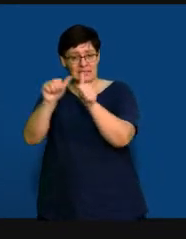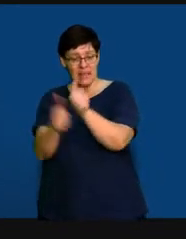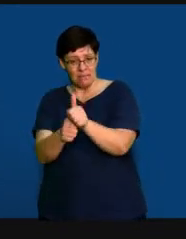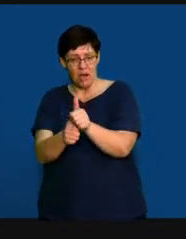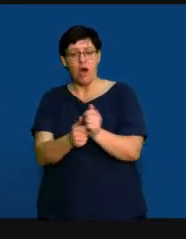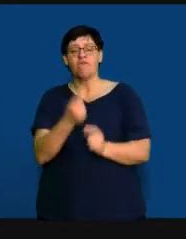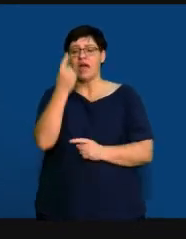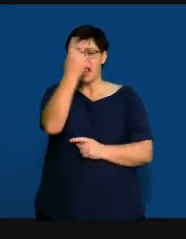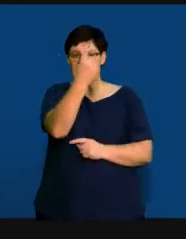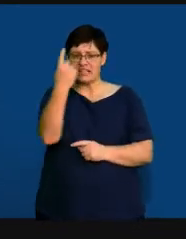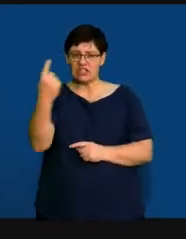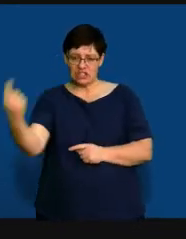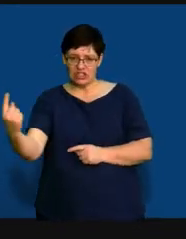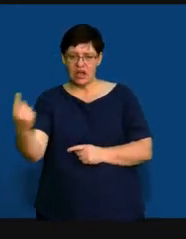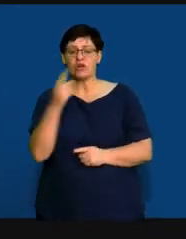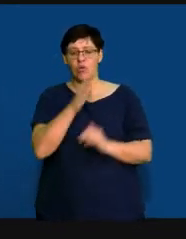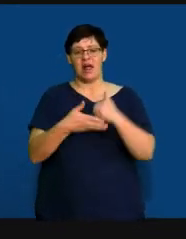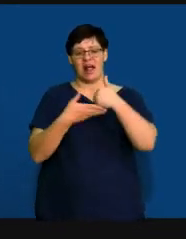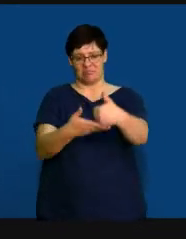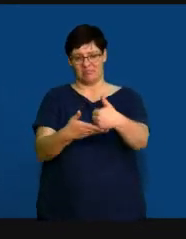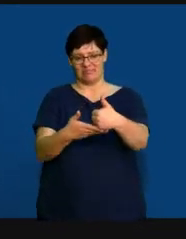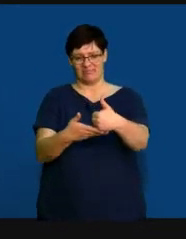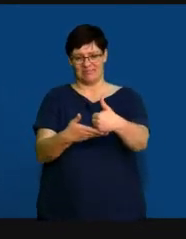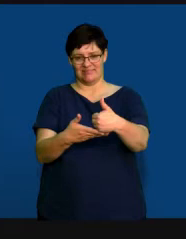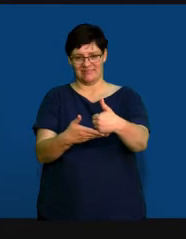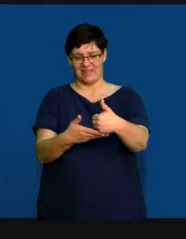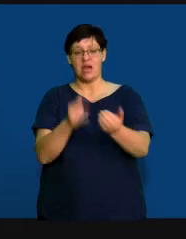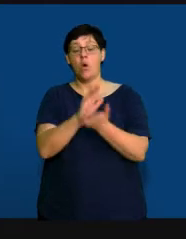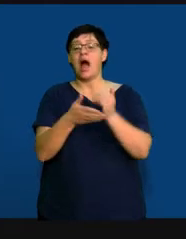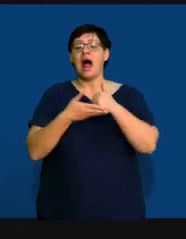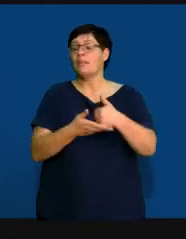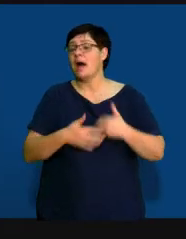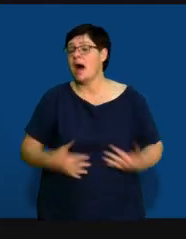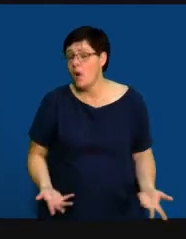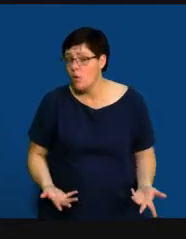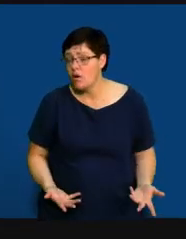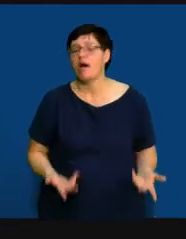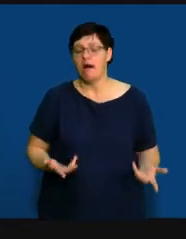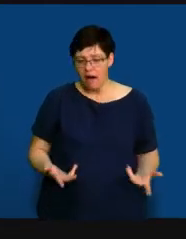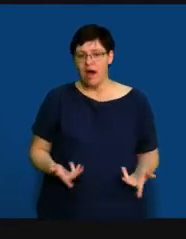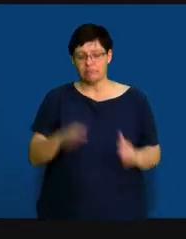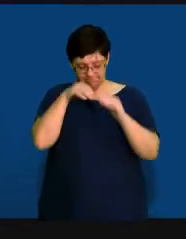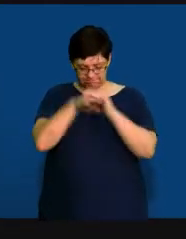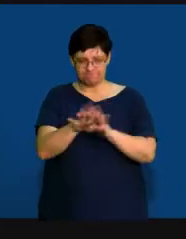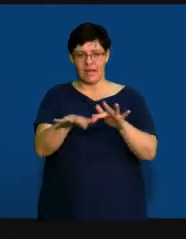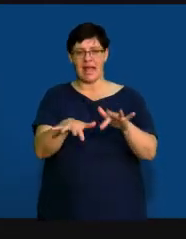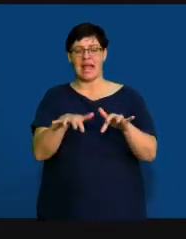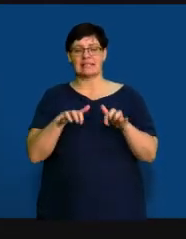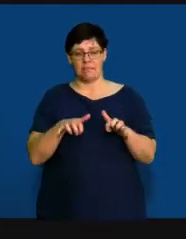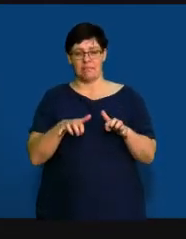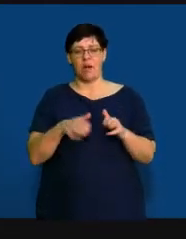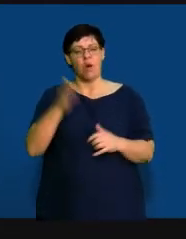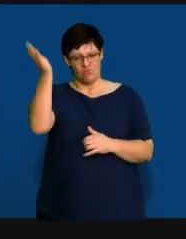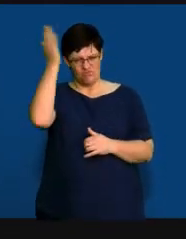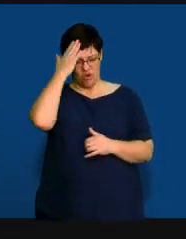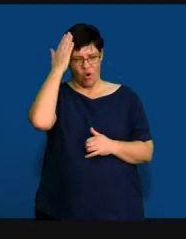each question is there to assist you. And it will assist you provided you're walking into that examination